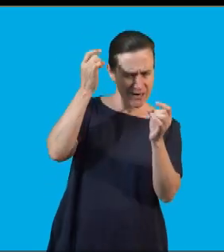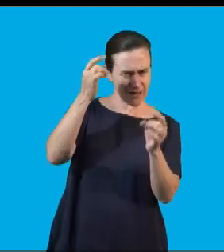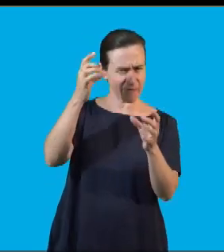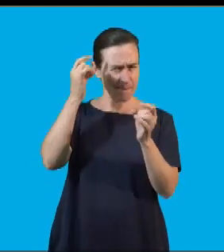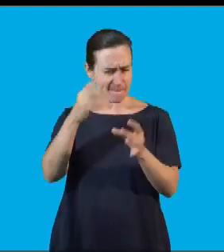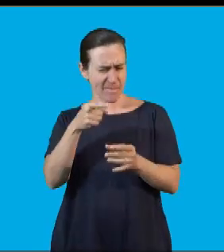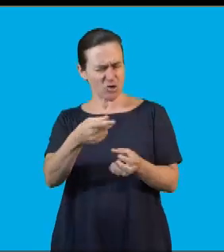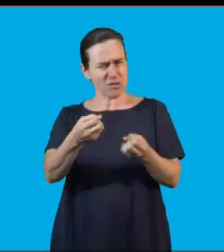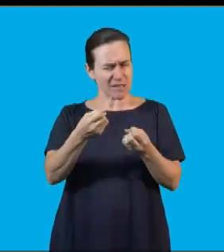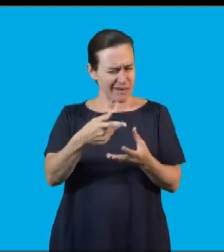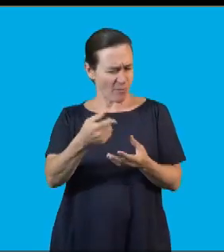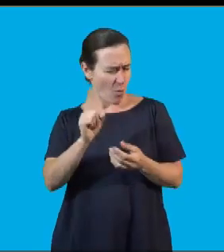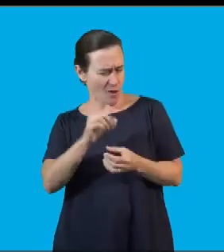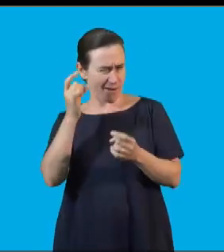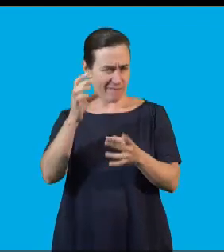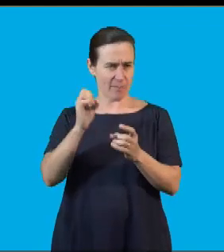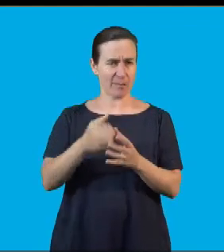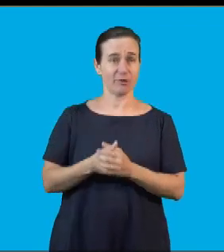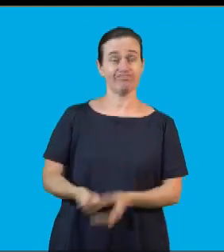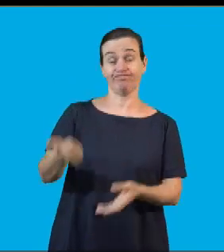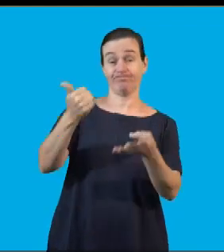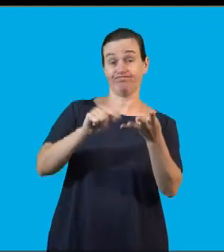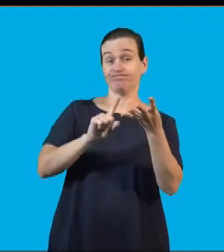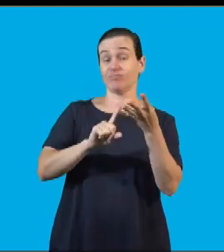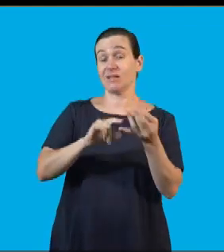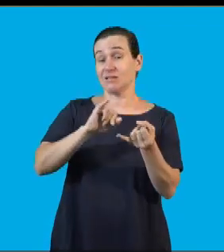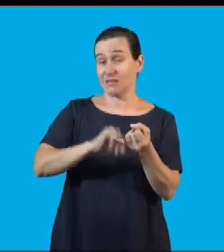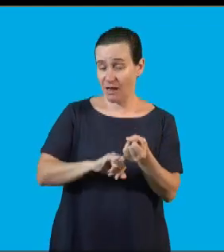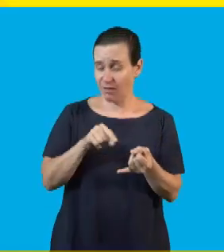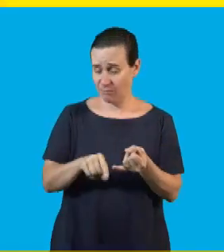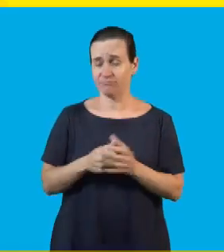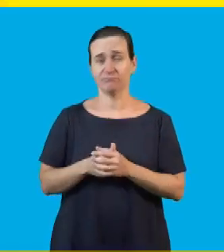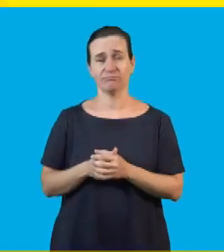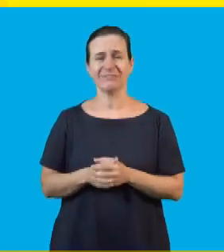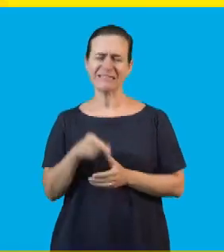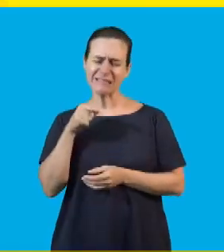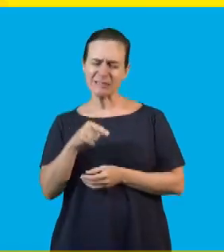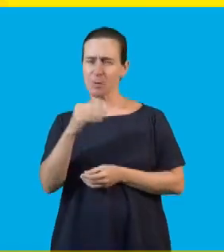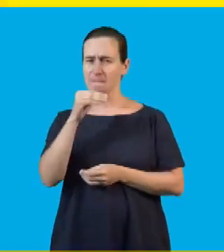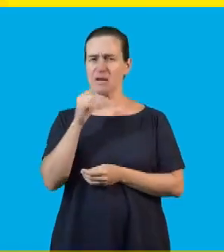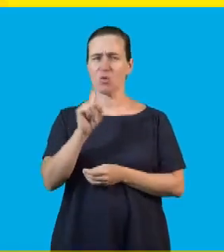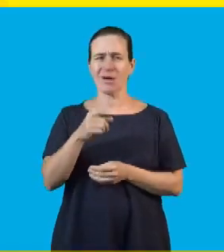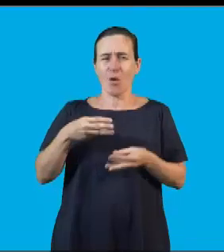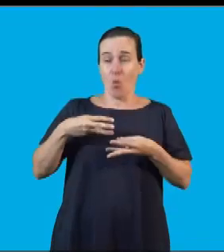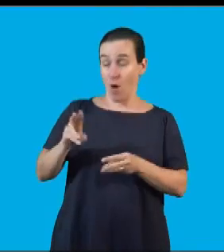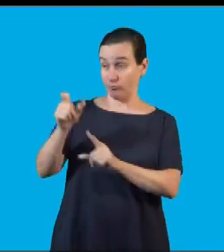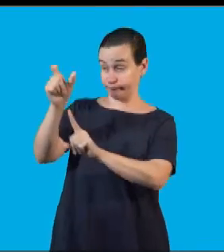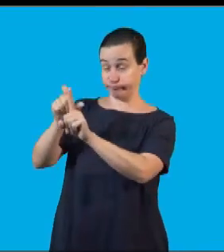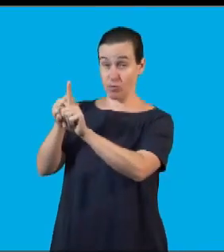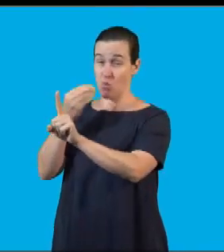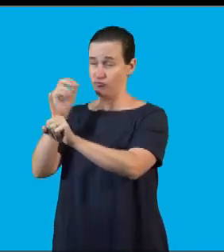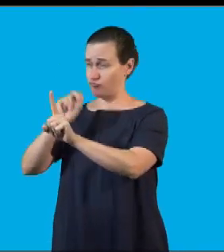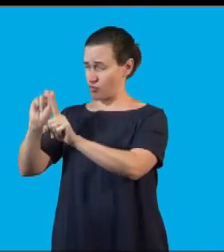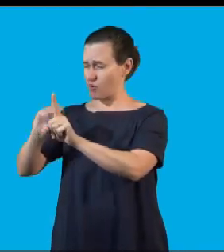and the specifics given in the text. You also need to be aware of the style. Style is the way